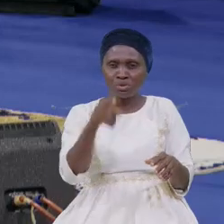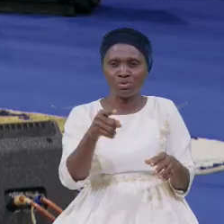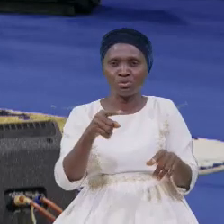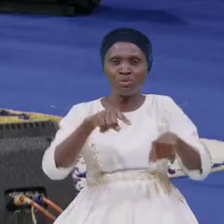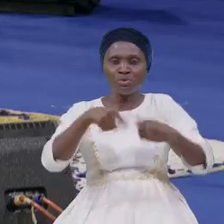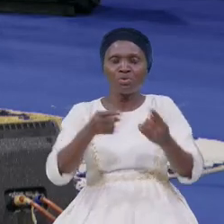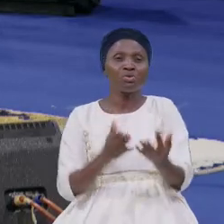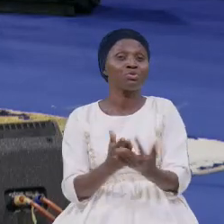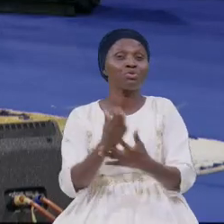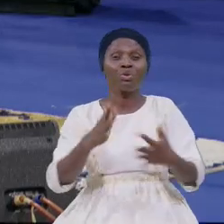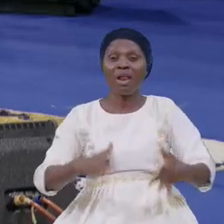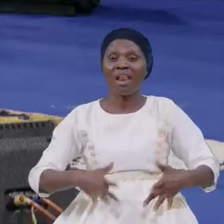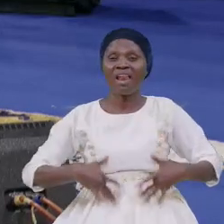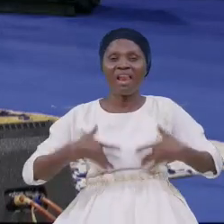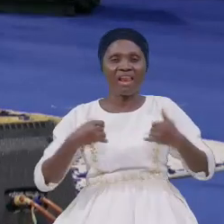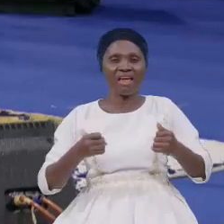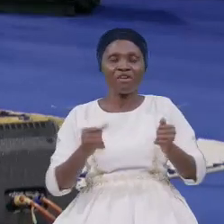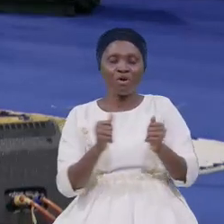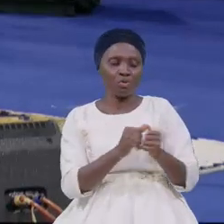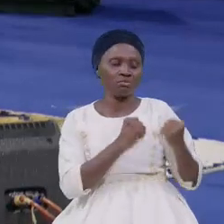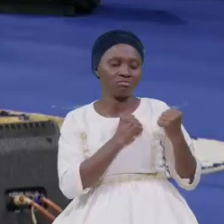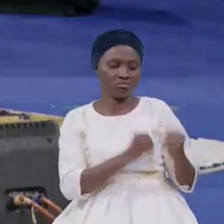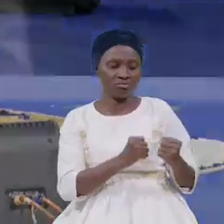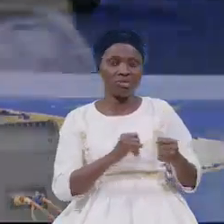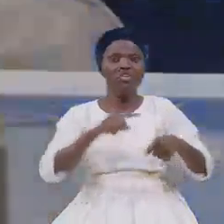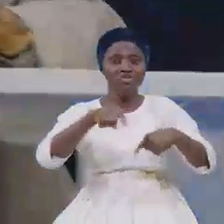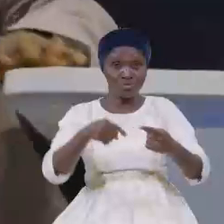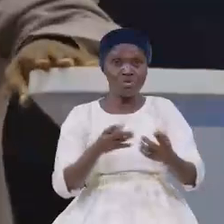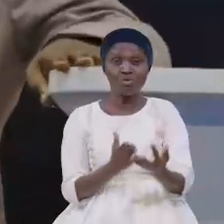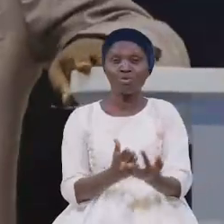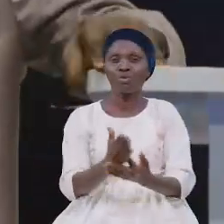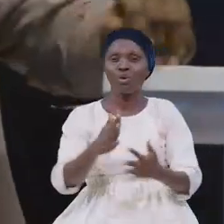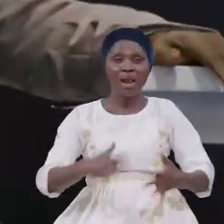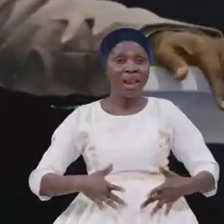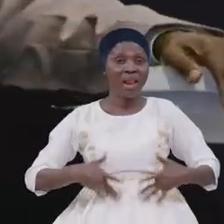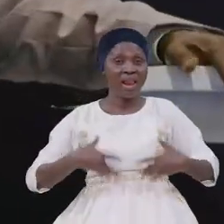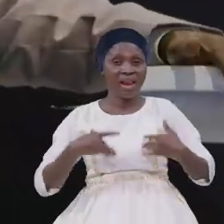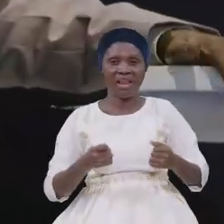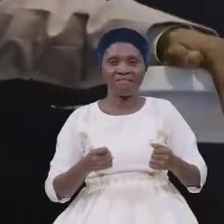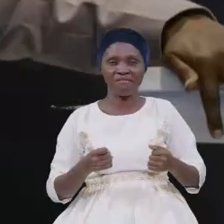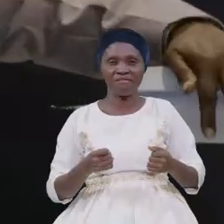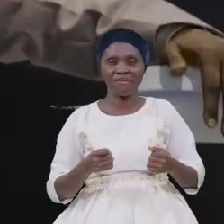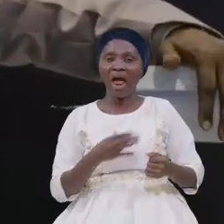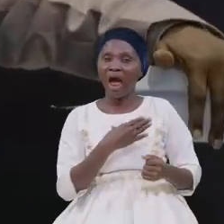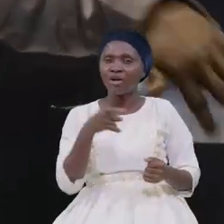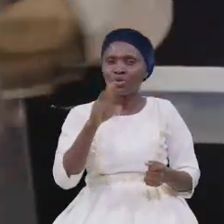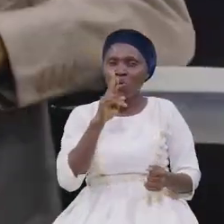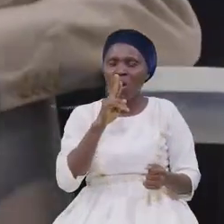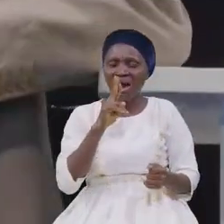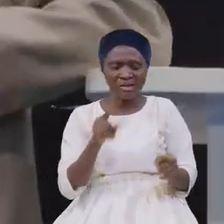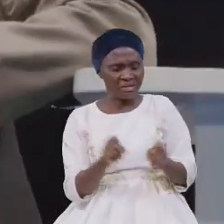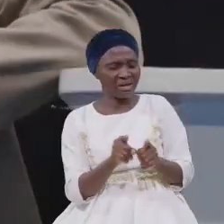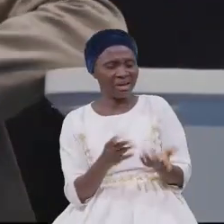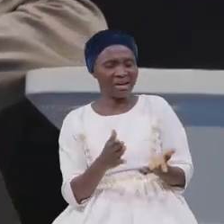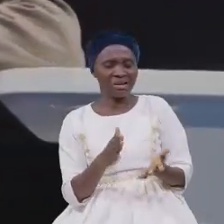life confident. You go through life, you are kind of like walking on the... Don't you